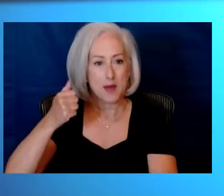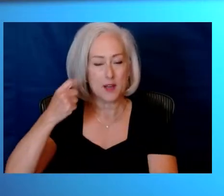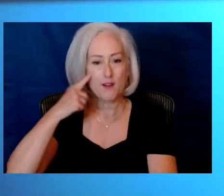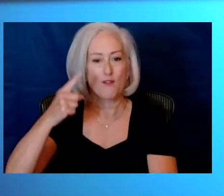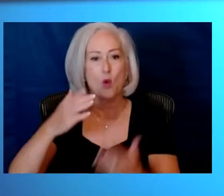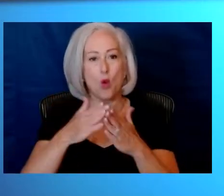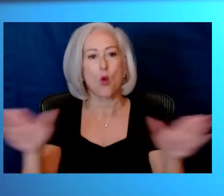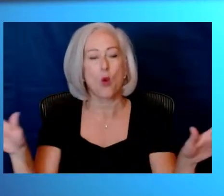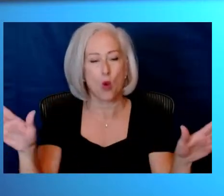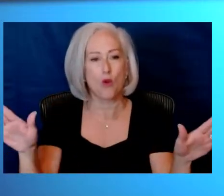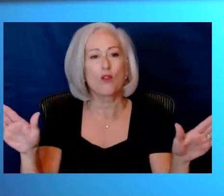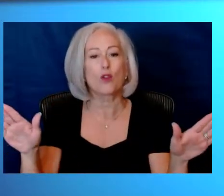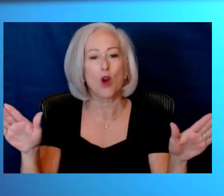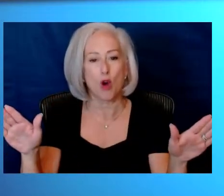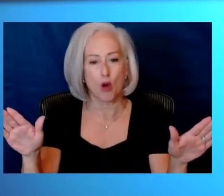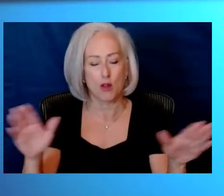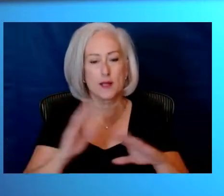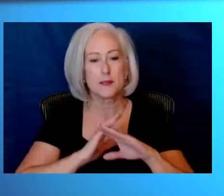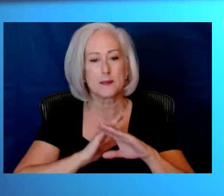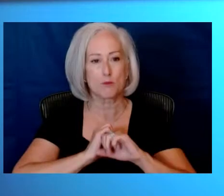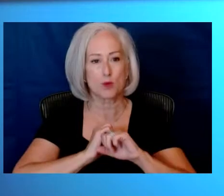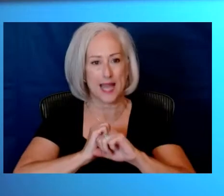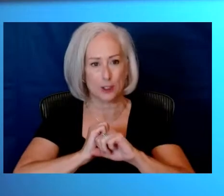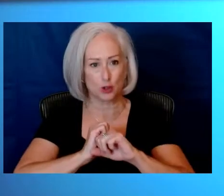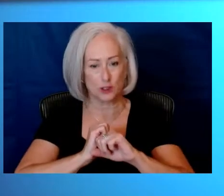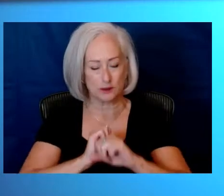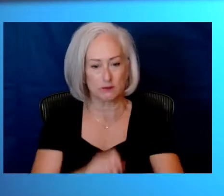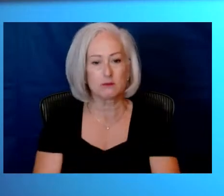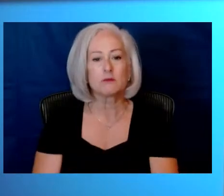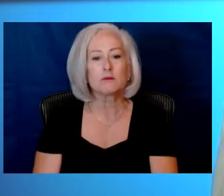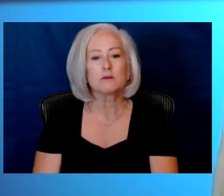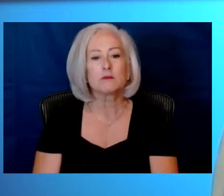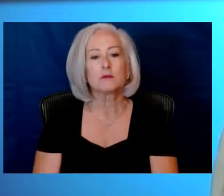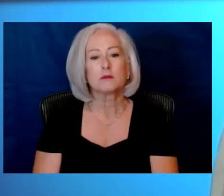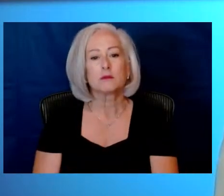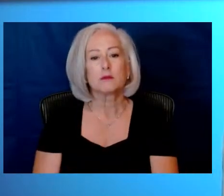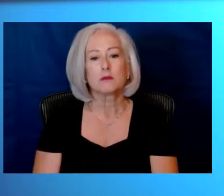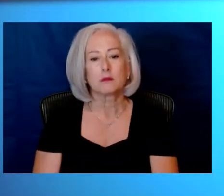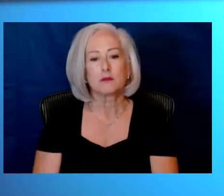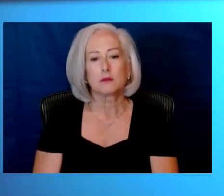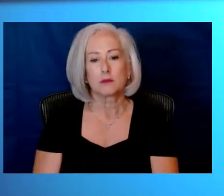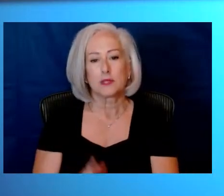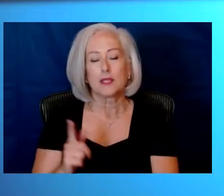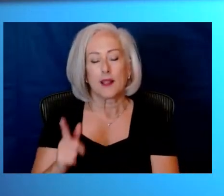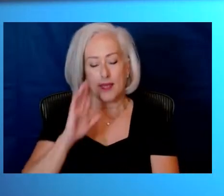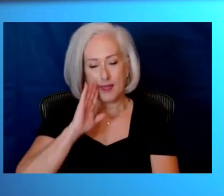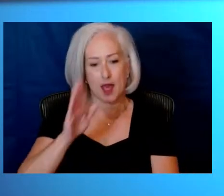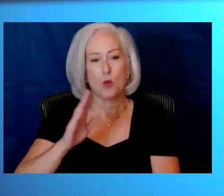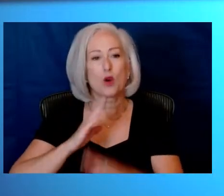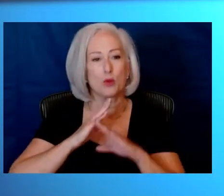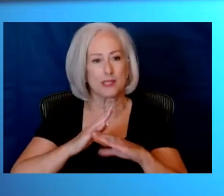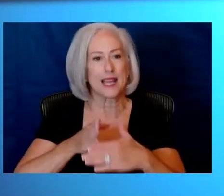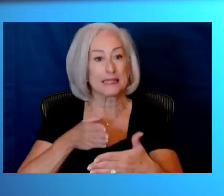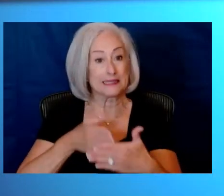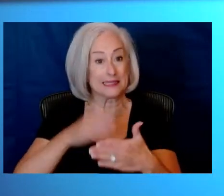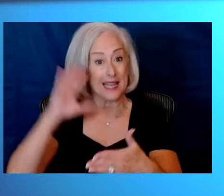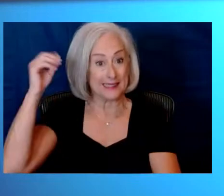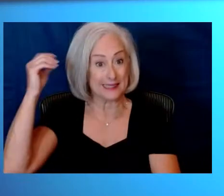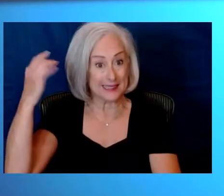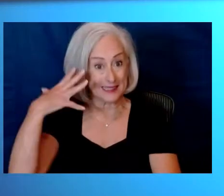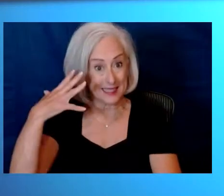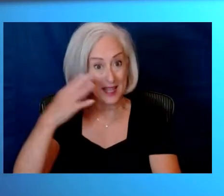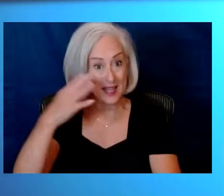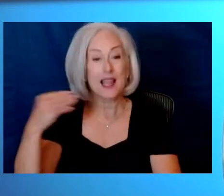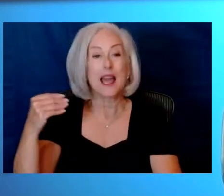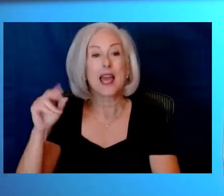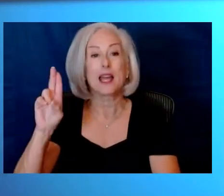protection, and they are kind of less, or they're protective against the sun injury and the UV radiation.